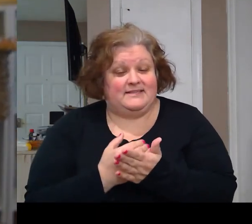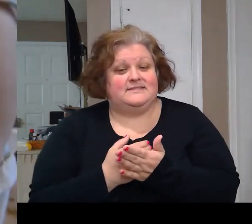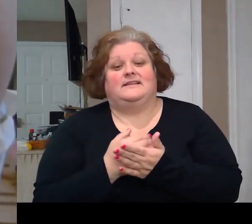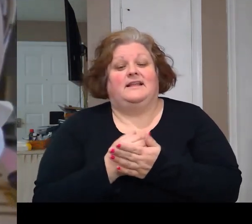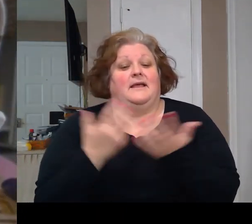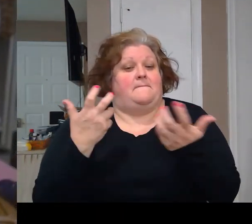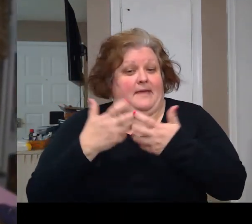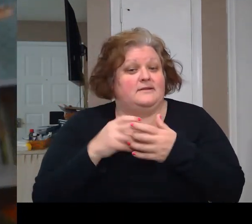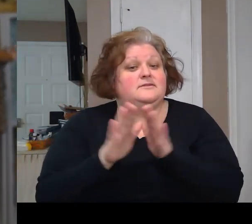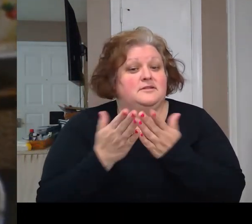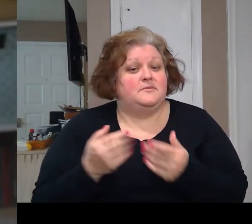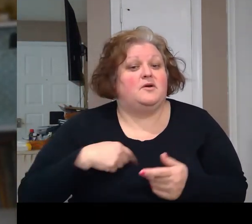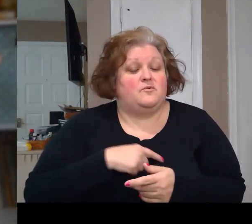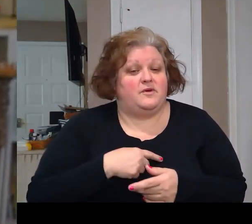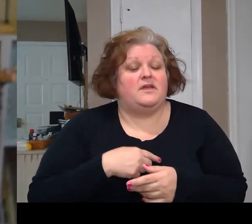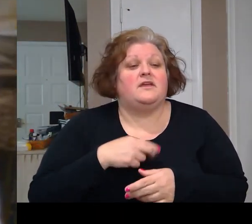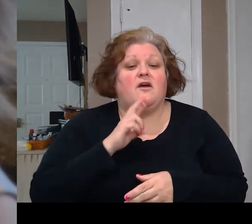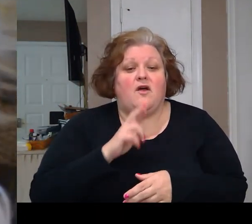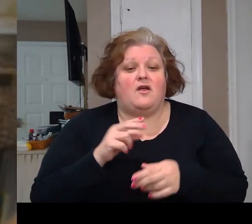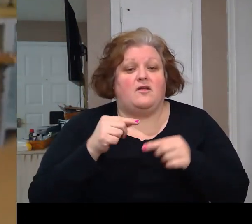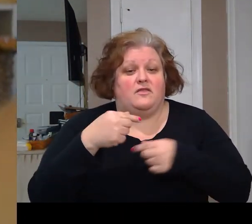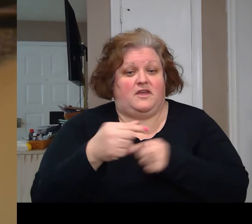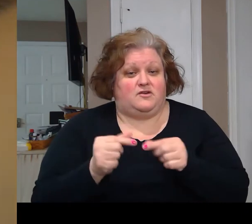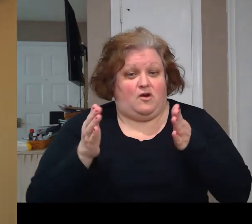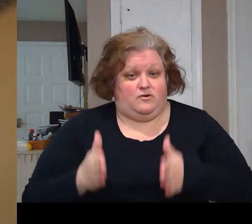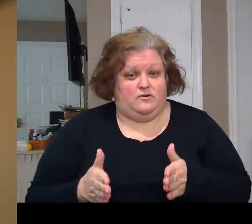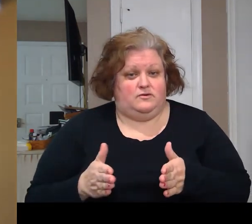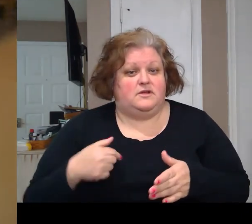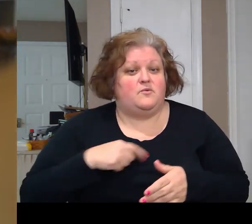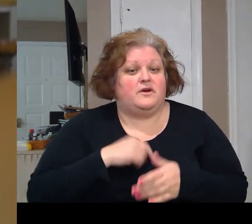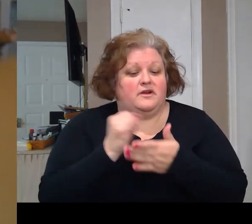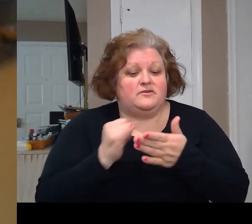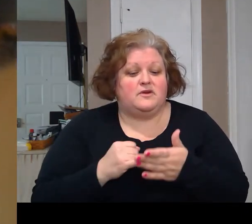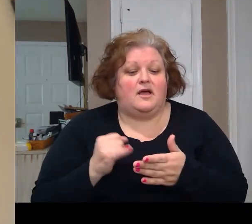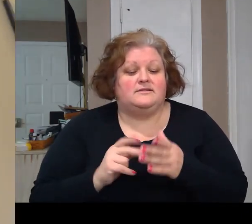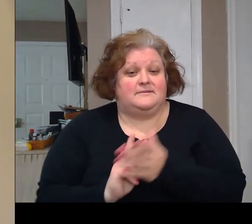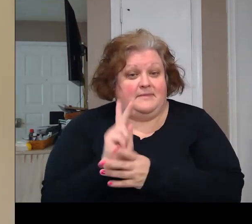This week's lesson is based on We Are the Gardeners, and we are going to draw some potted plants.